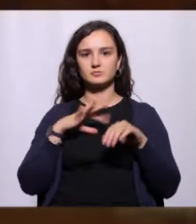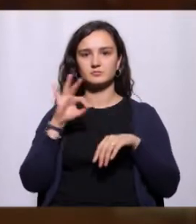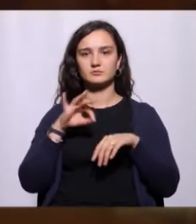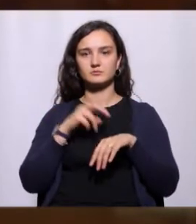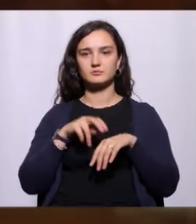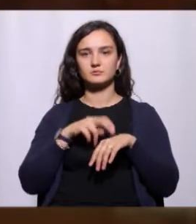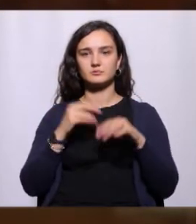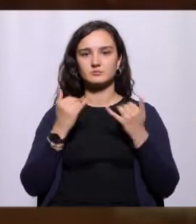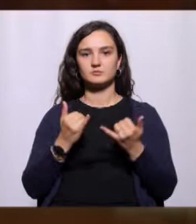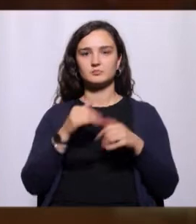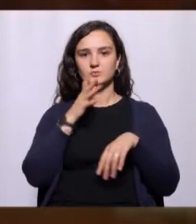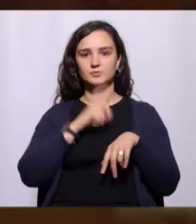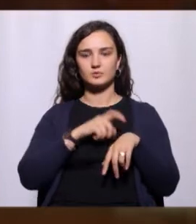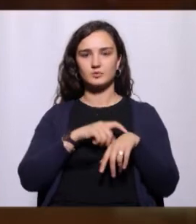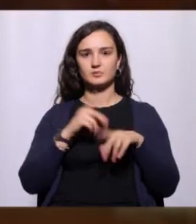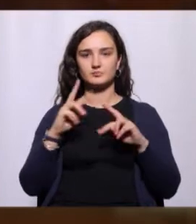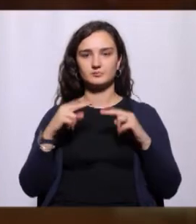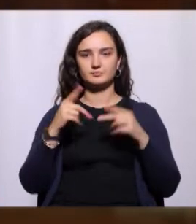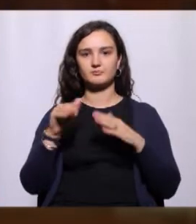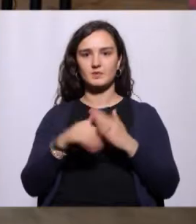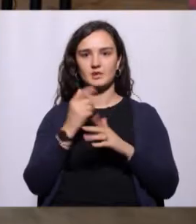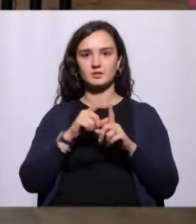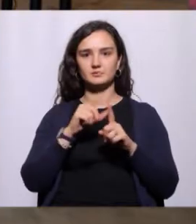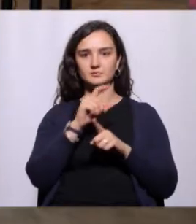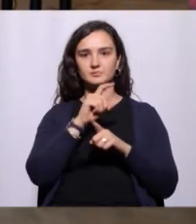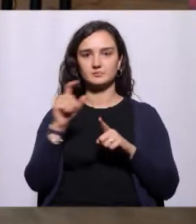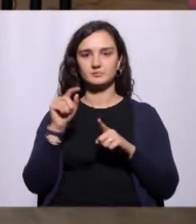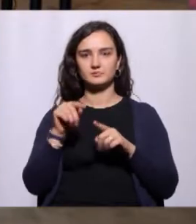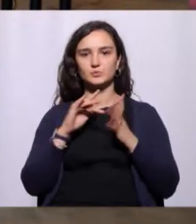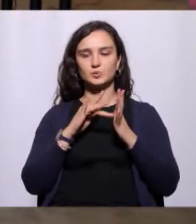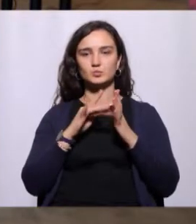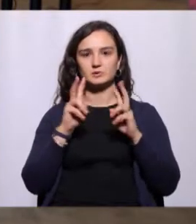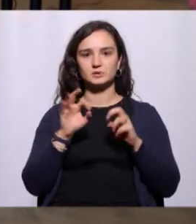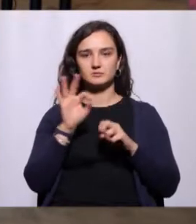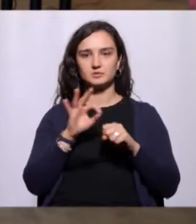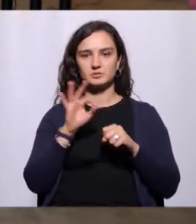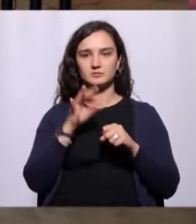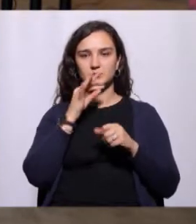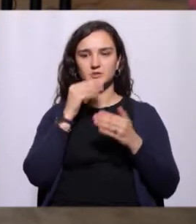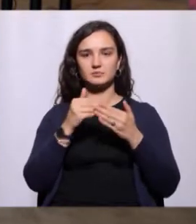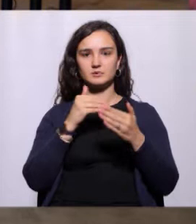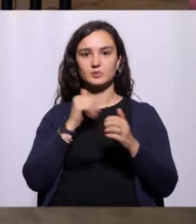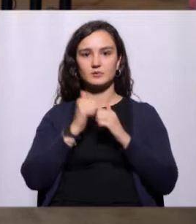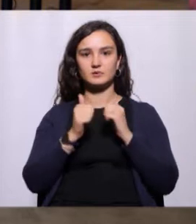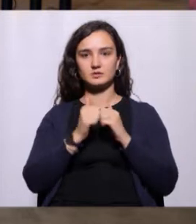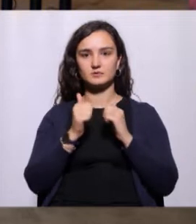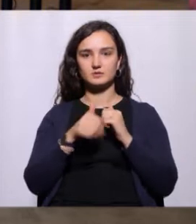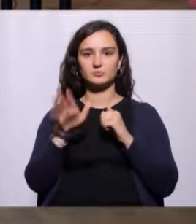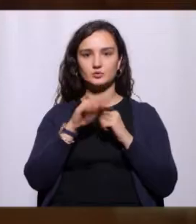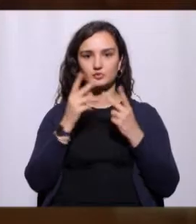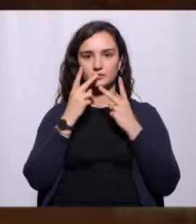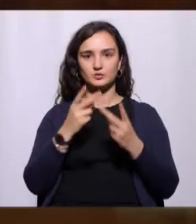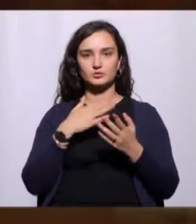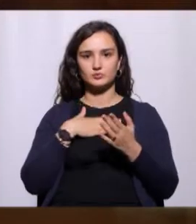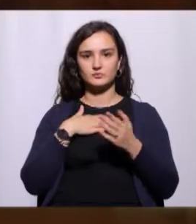medicine. Now it's time to move to a new topic, tourism. But before that, as always, let's look at